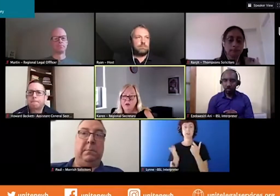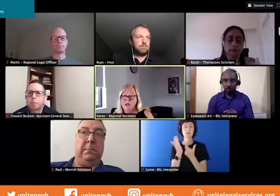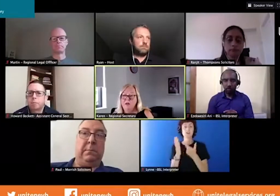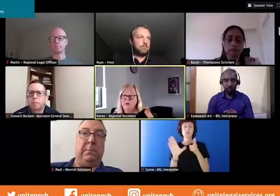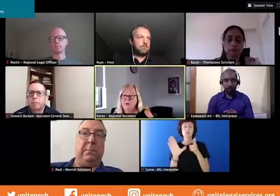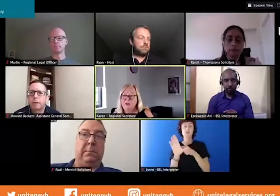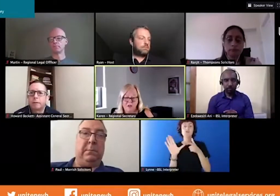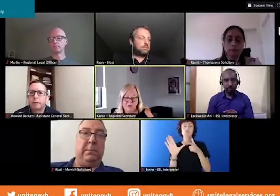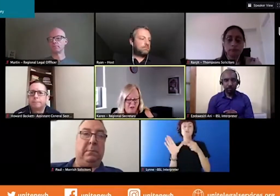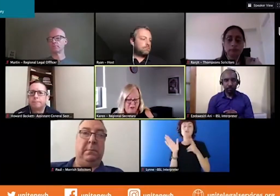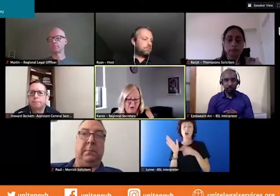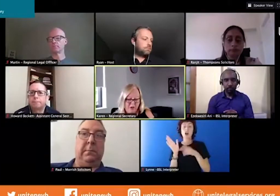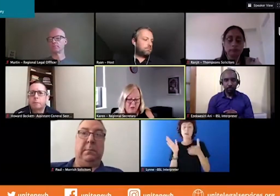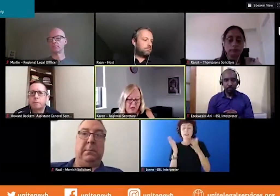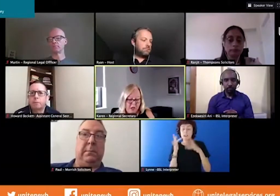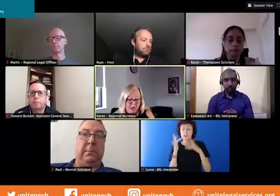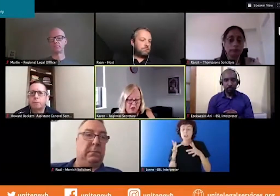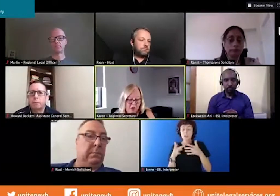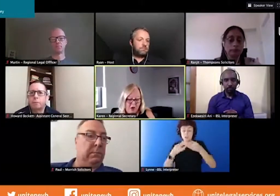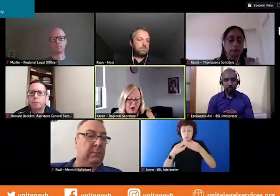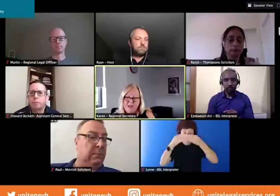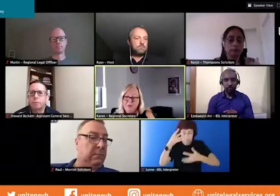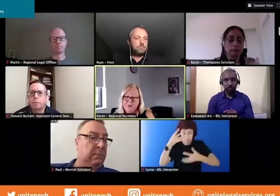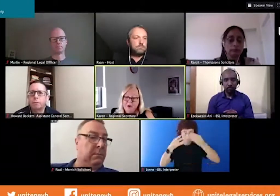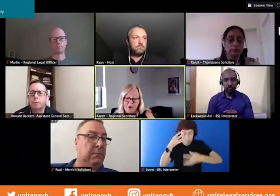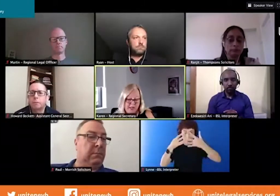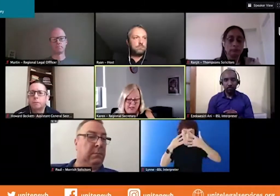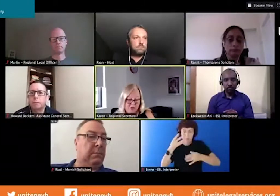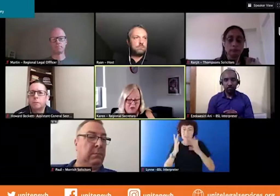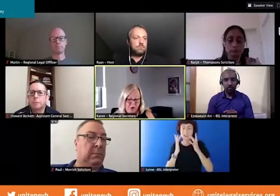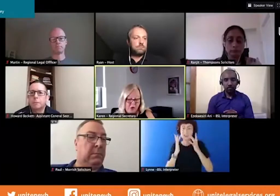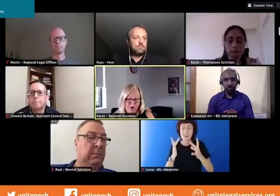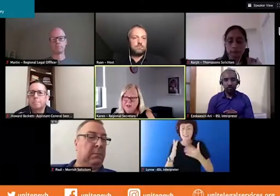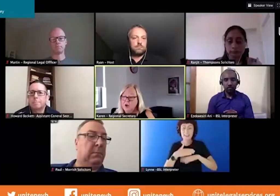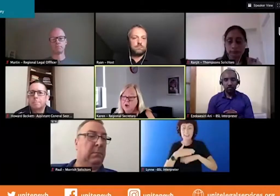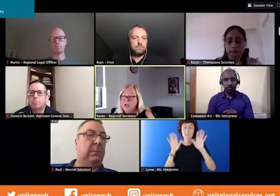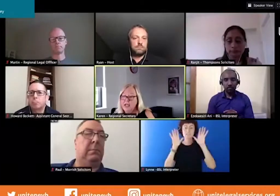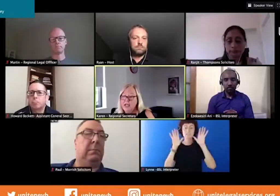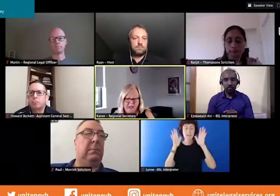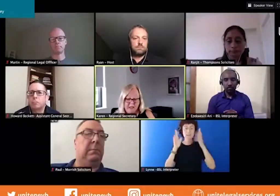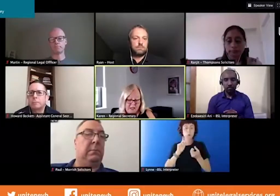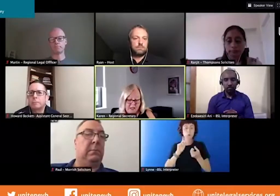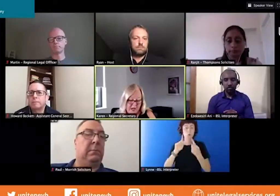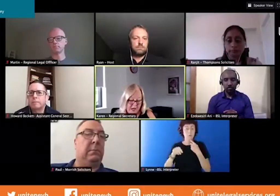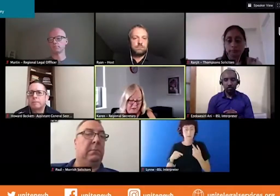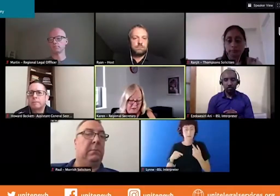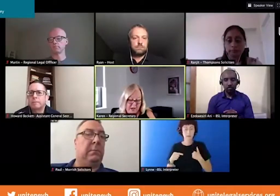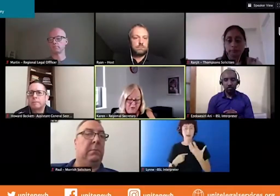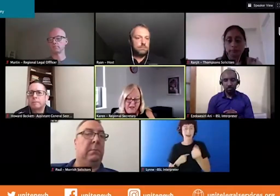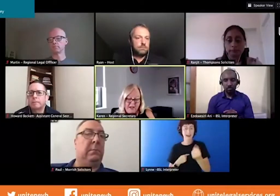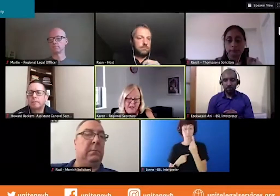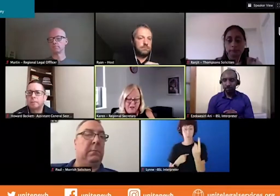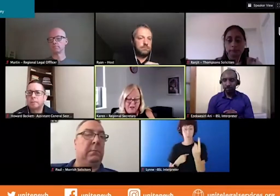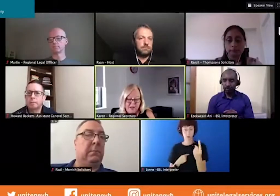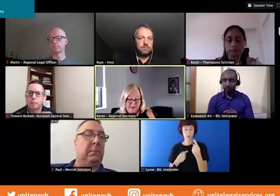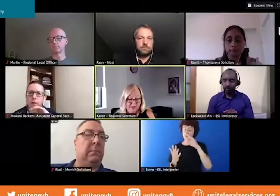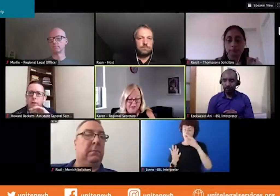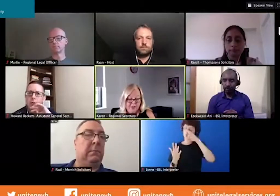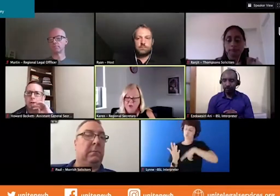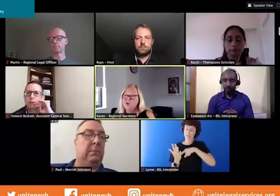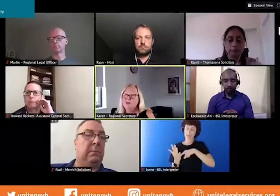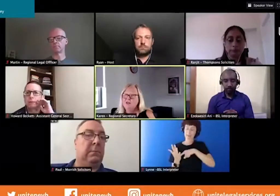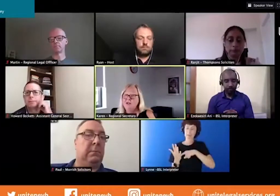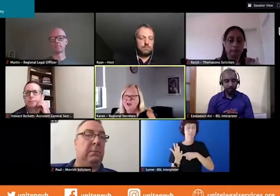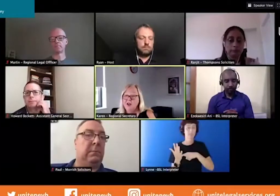been coming through our Facebook comments. So there's one that I've got here. I'll read it out and then I'll decide who to go to first. So